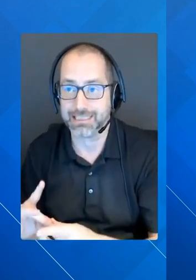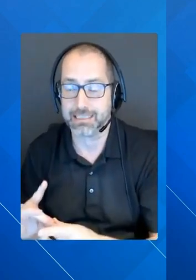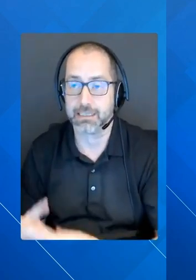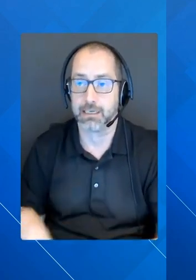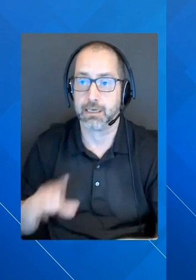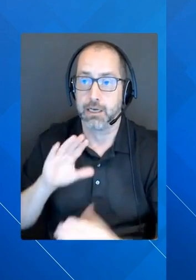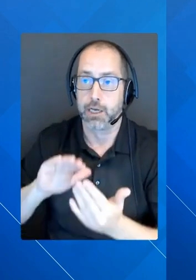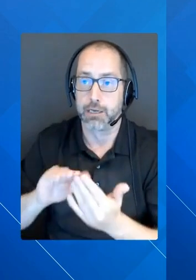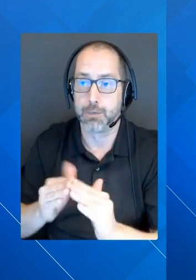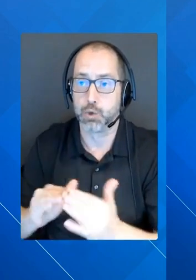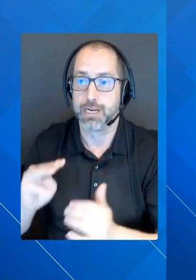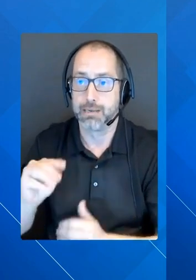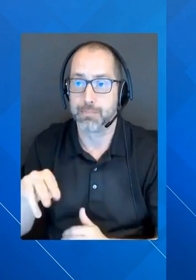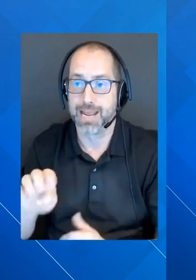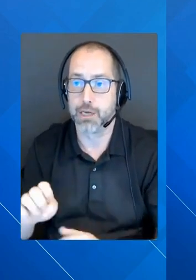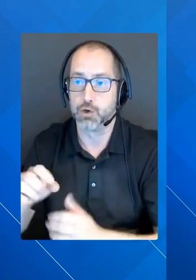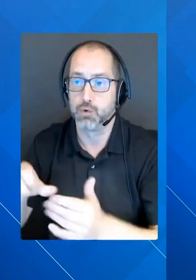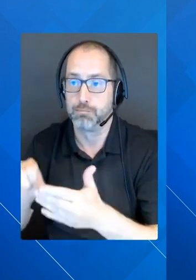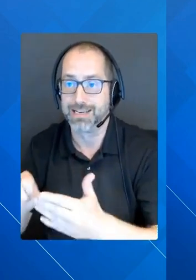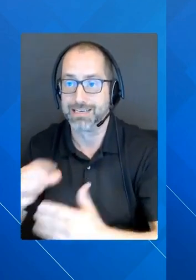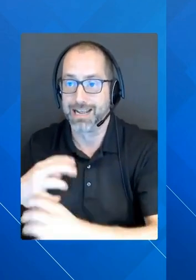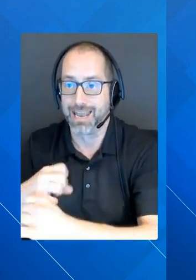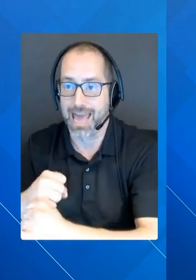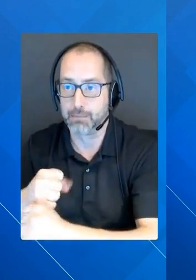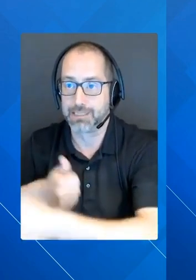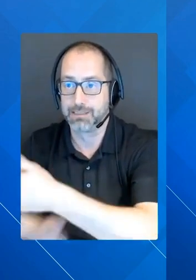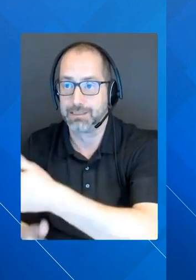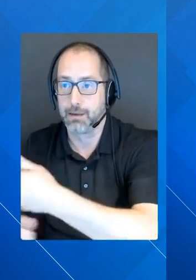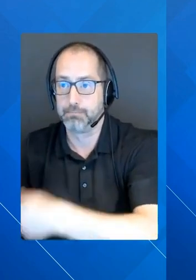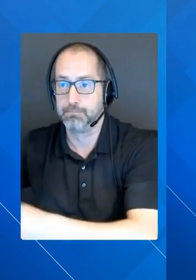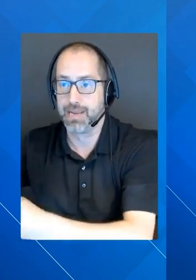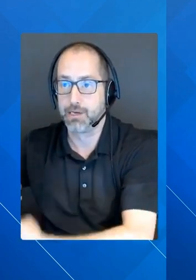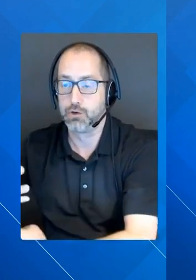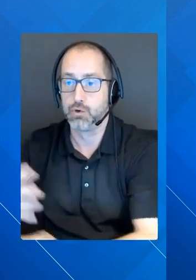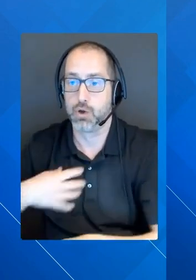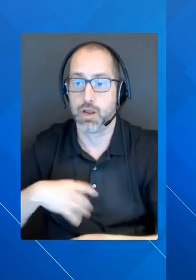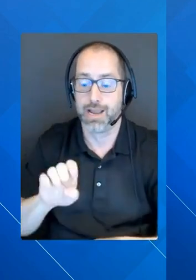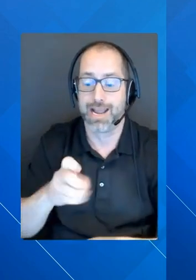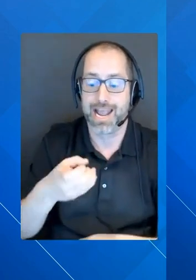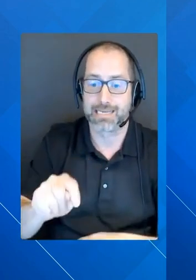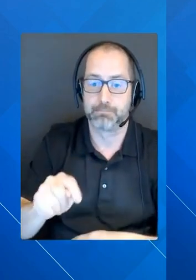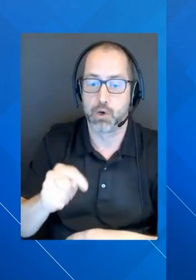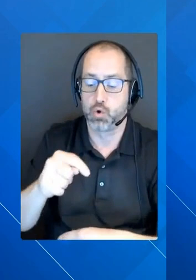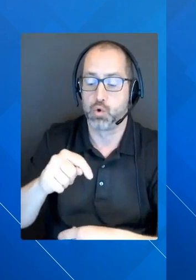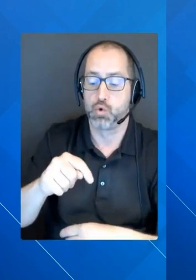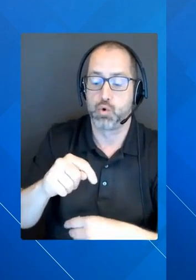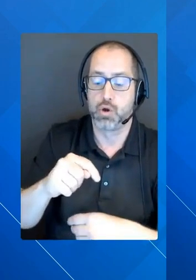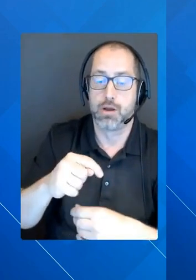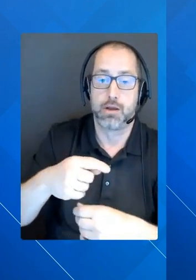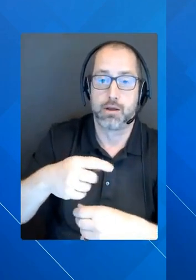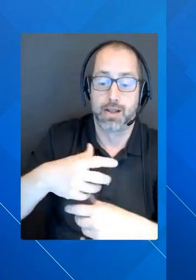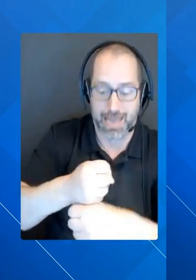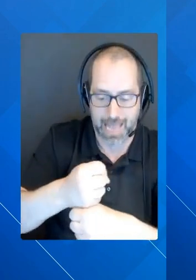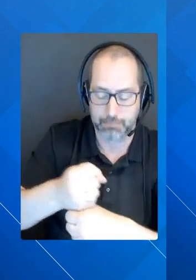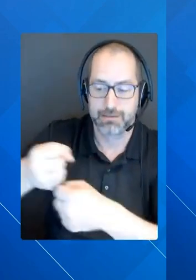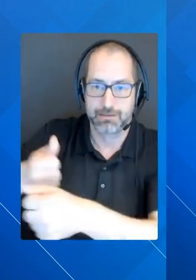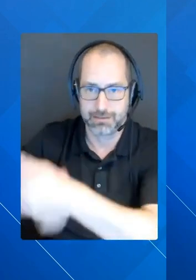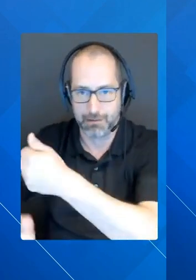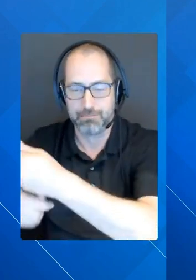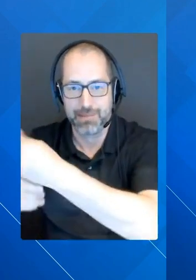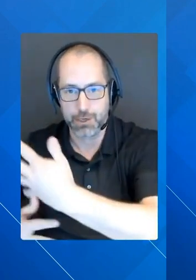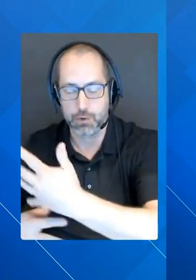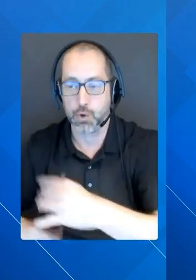Community menu button collapsed submenu. Expo menu button collapsed submenu. More menu